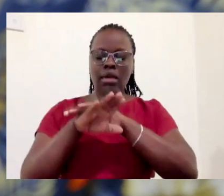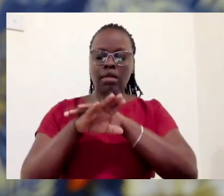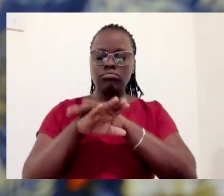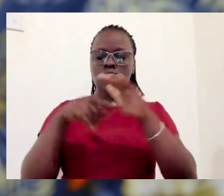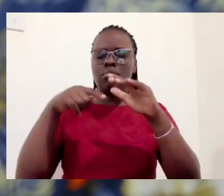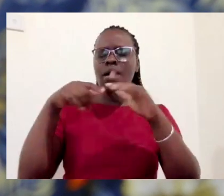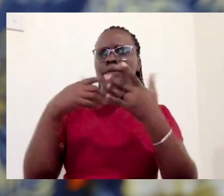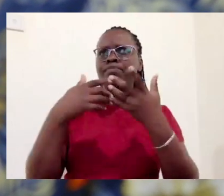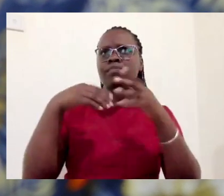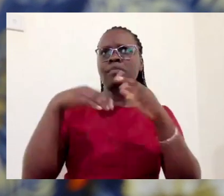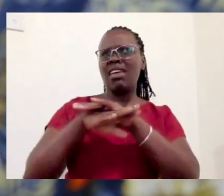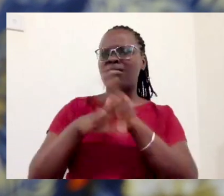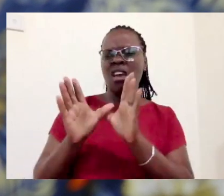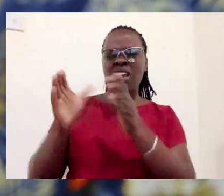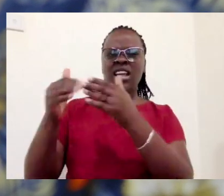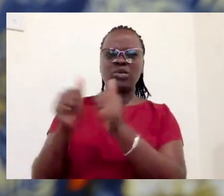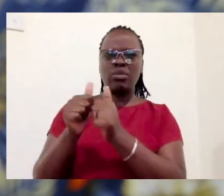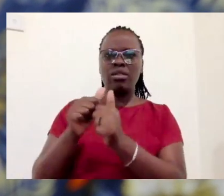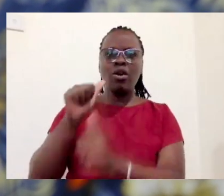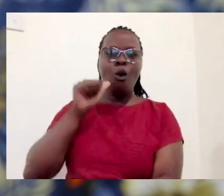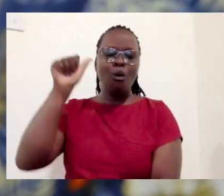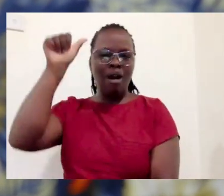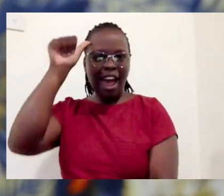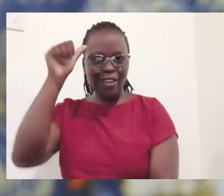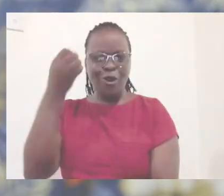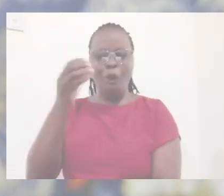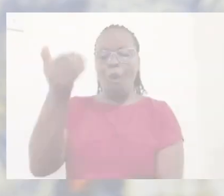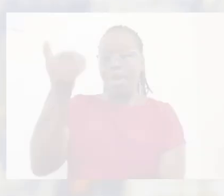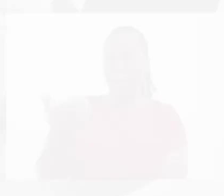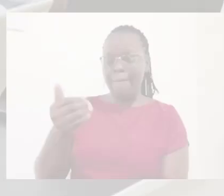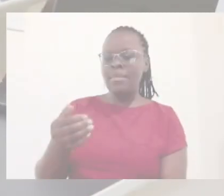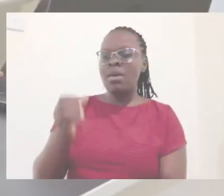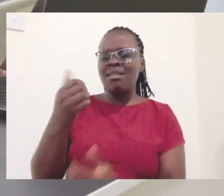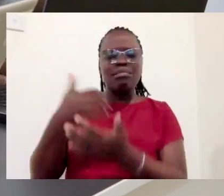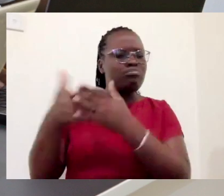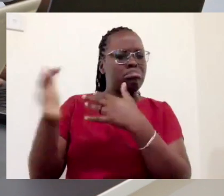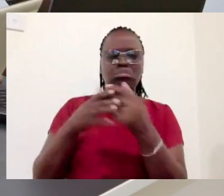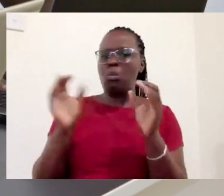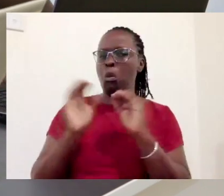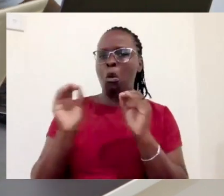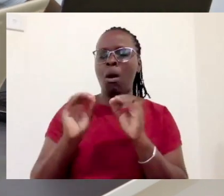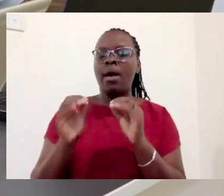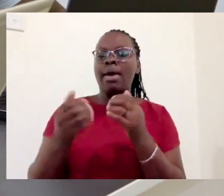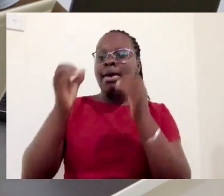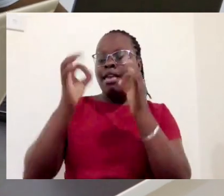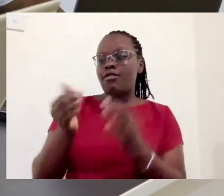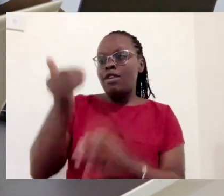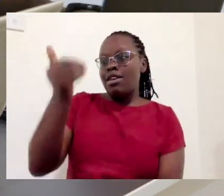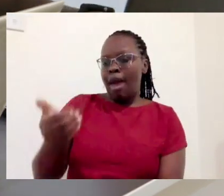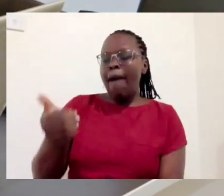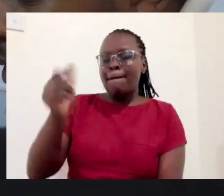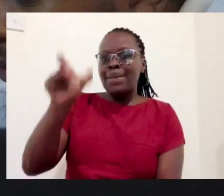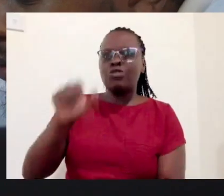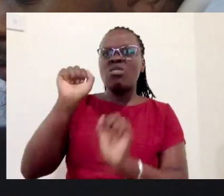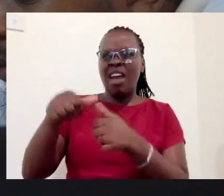bit older, there is some sort of mentorship going on, because that older person is more focused towards what they want. The